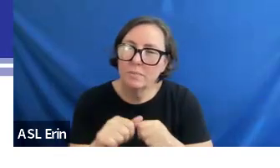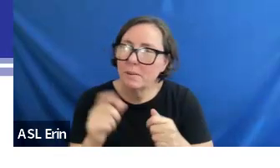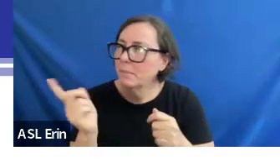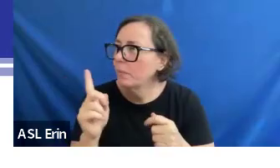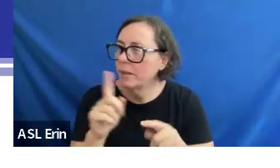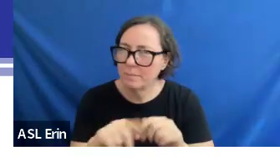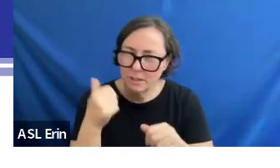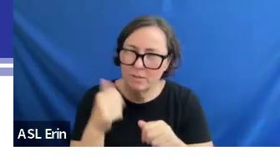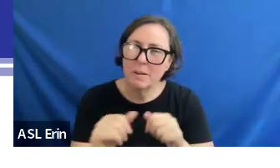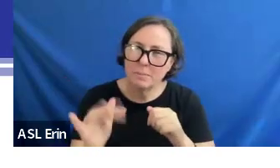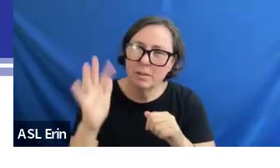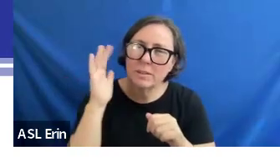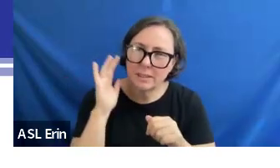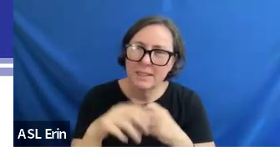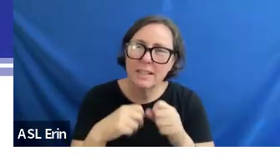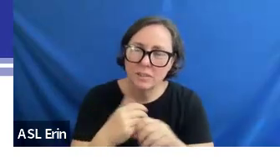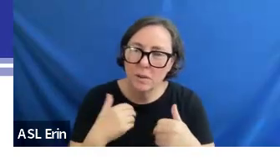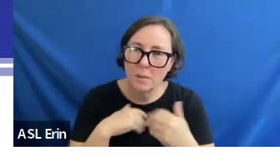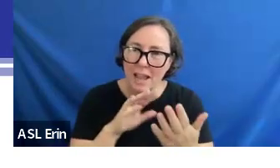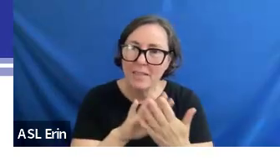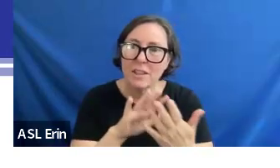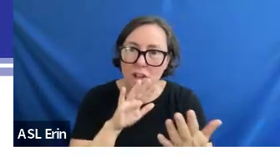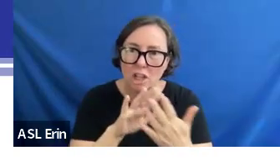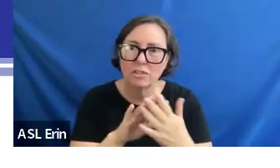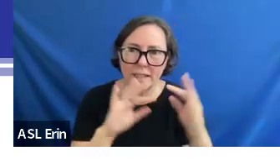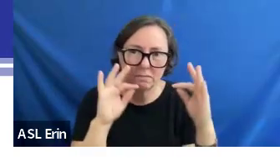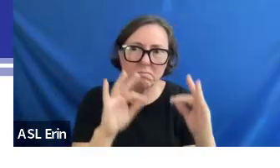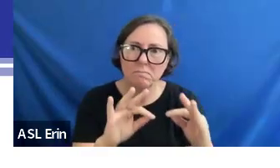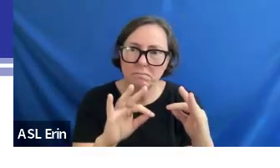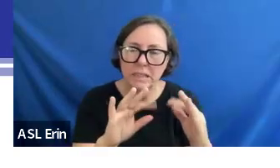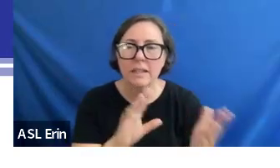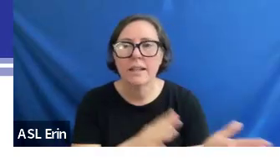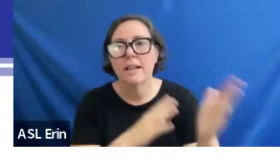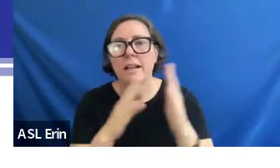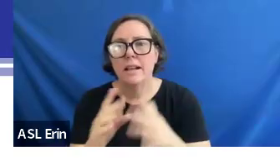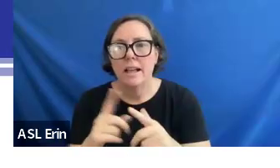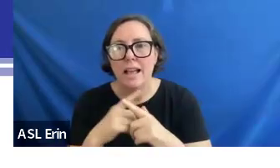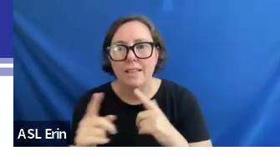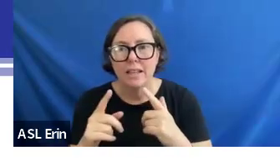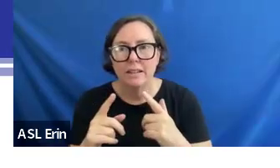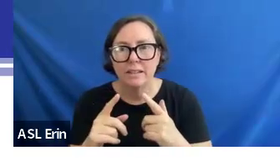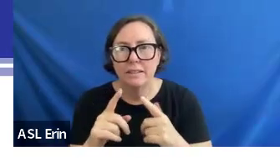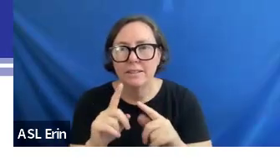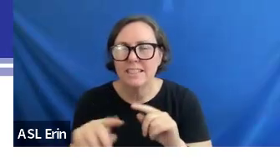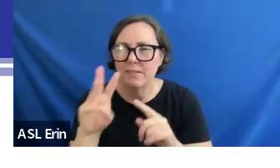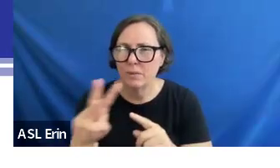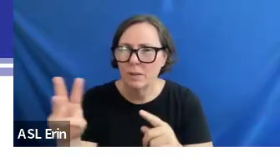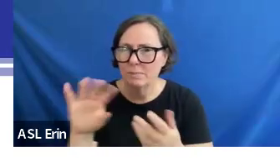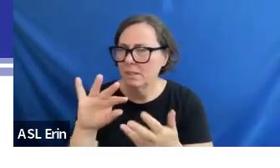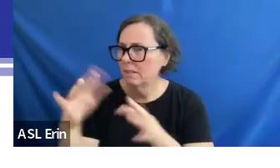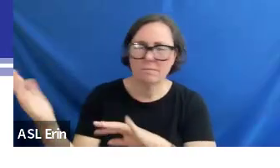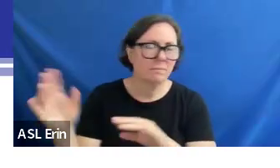ago, where we had the contrast in place, and then we get to a certain website and it just